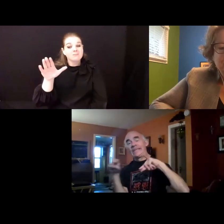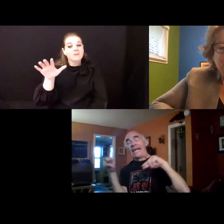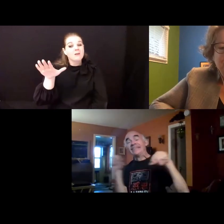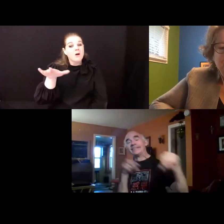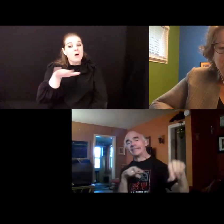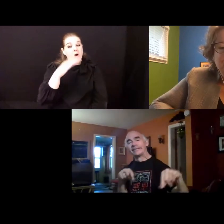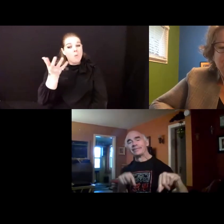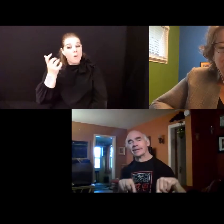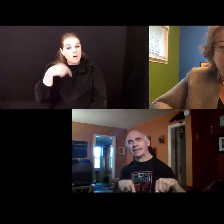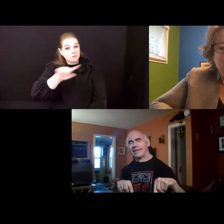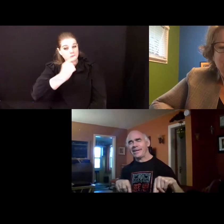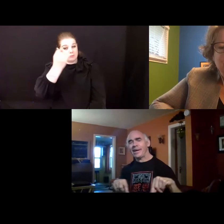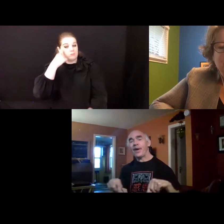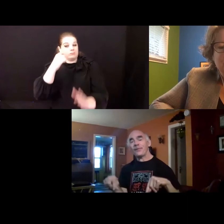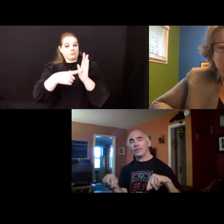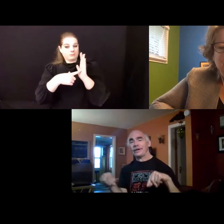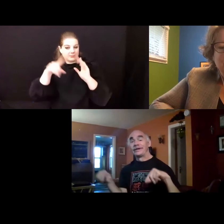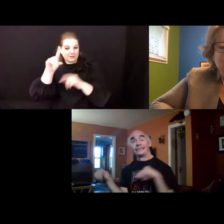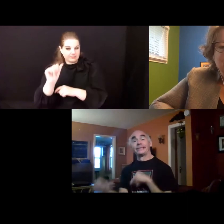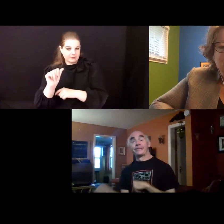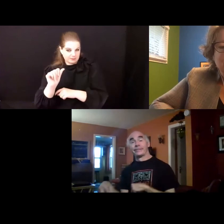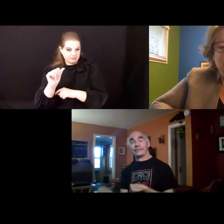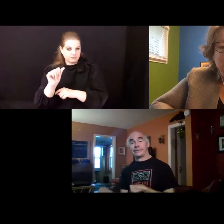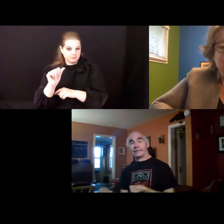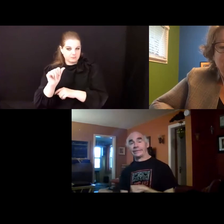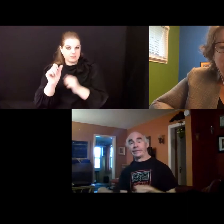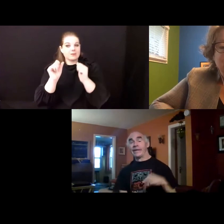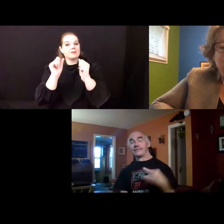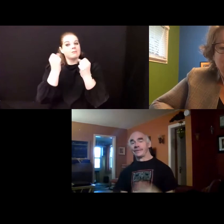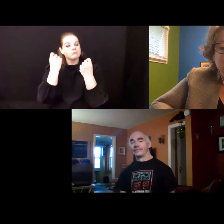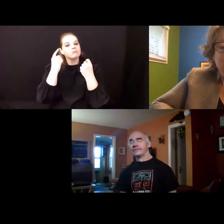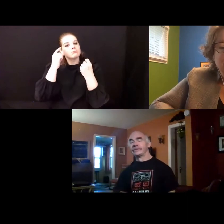replace disability with differences